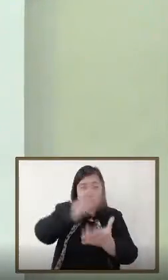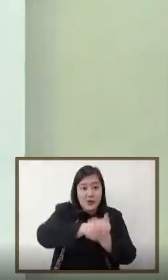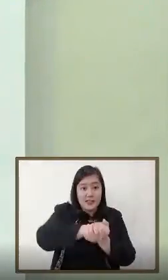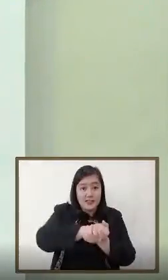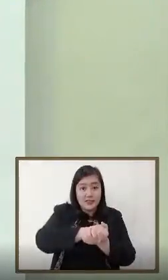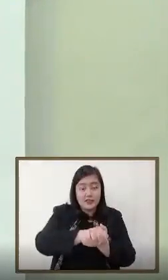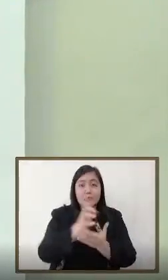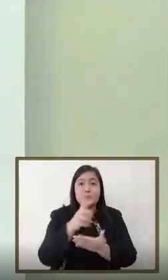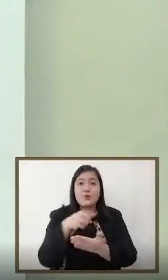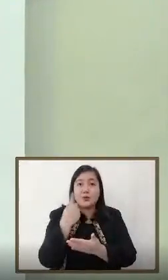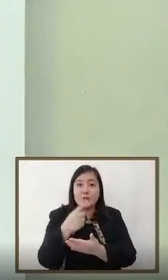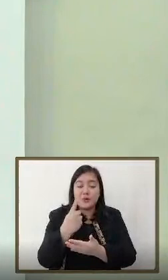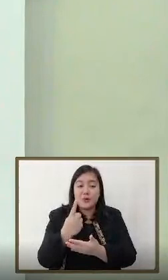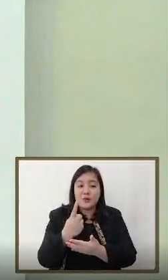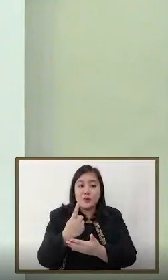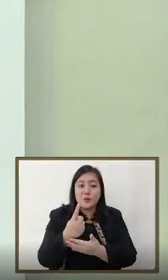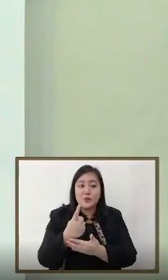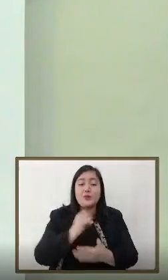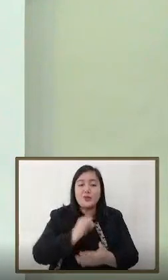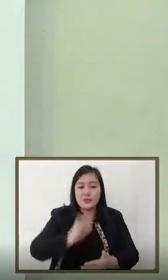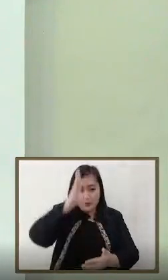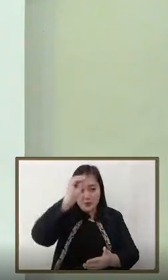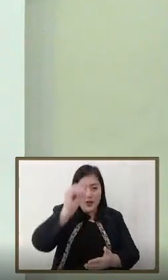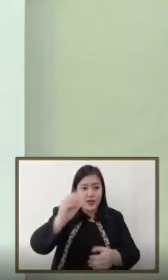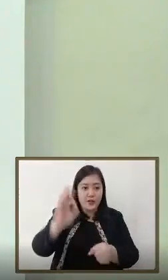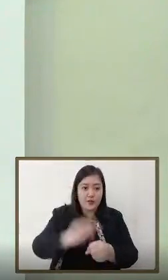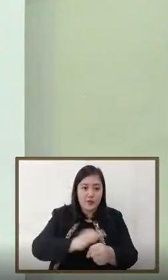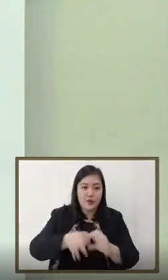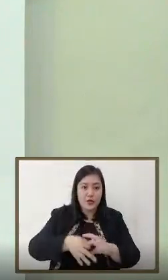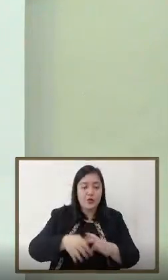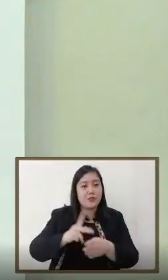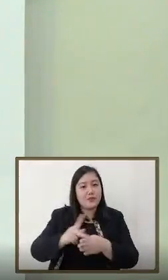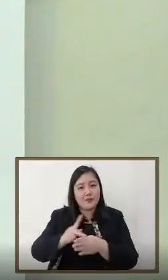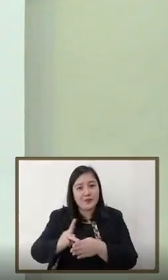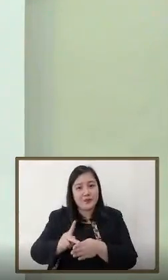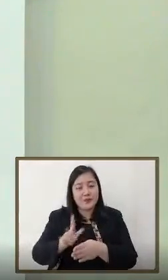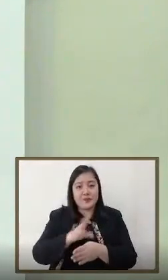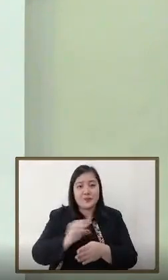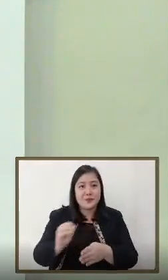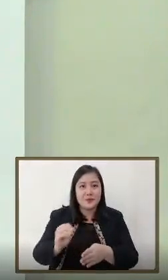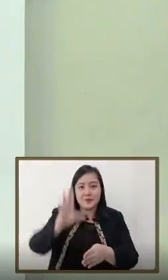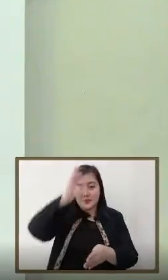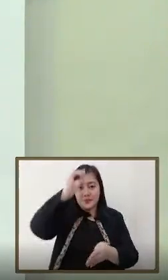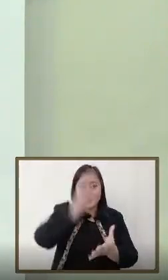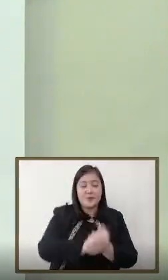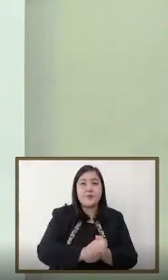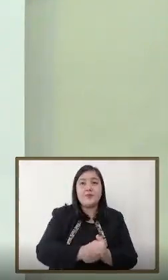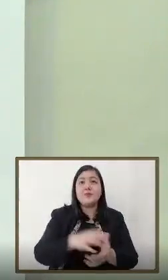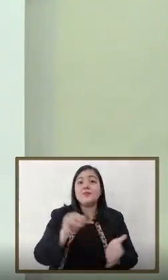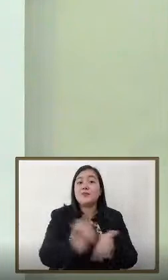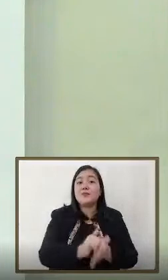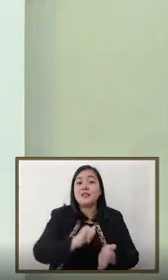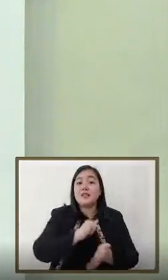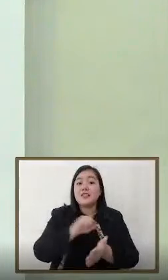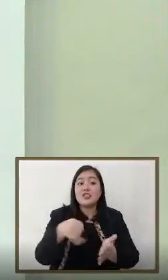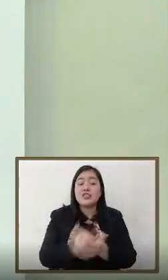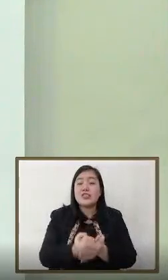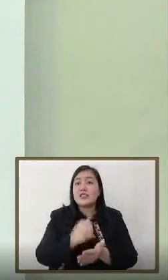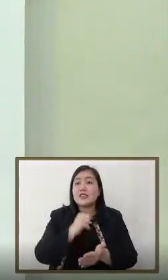Who was a man full of principle and also a husband that just not giving me